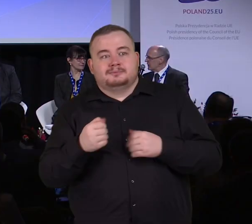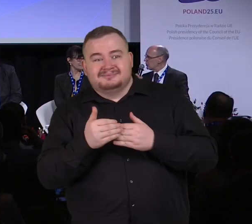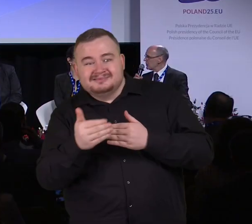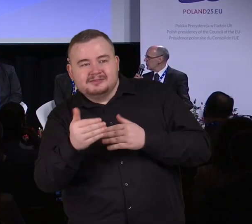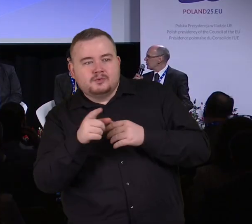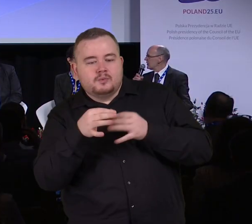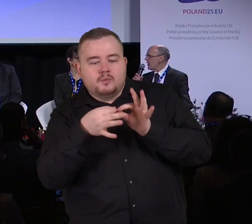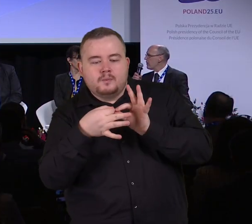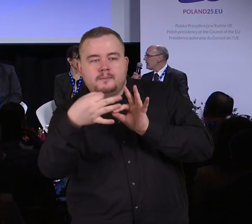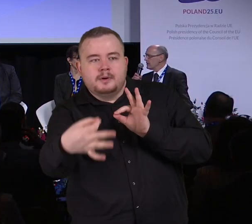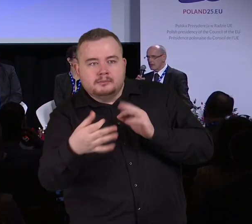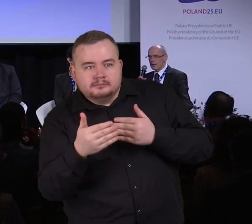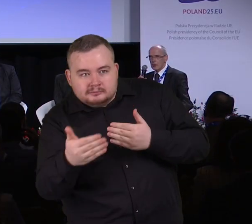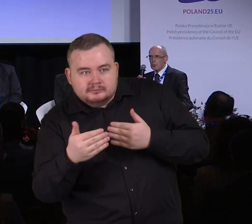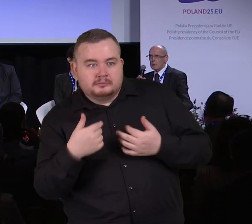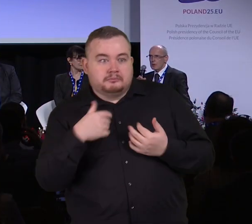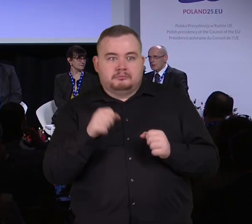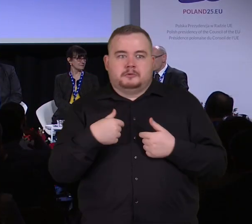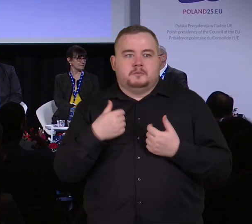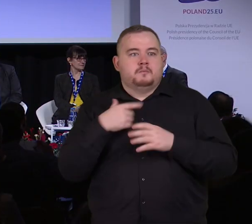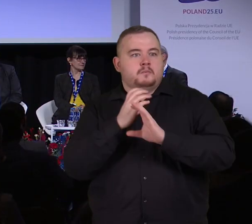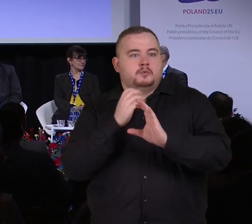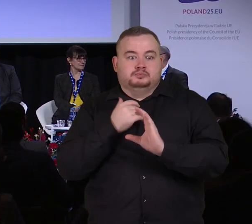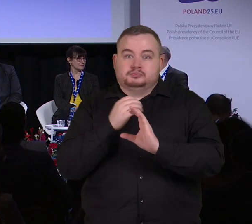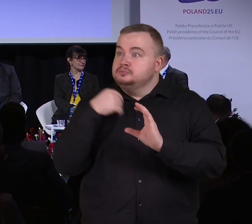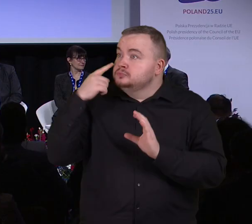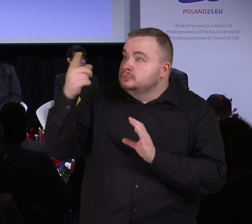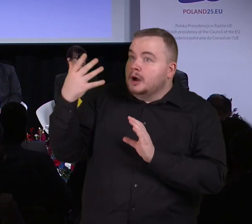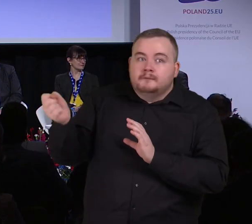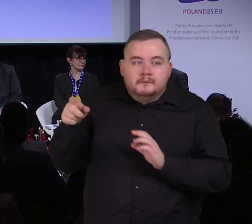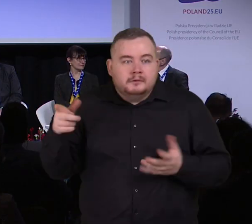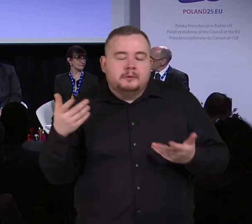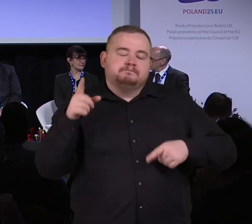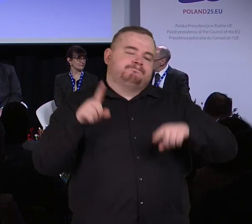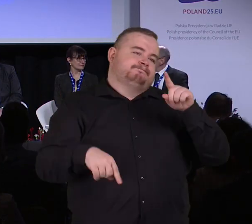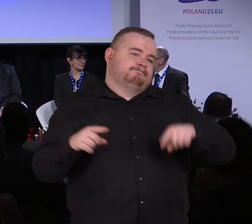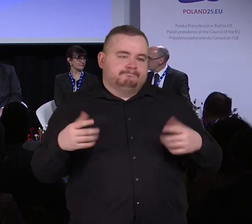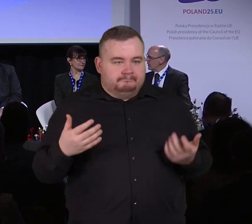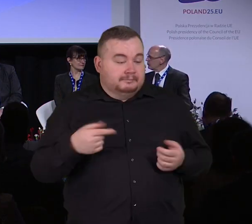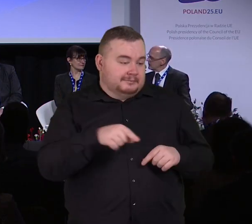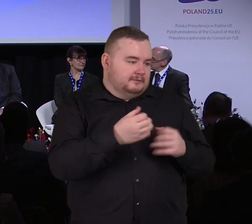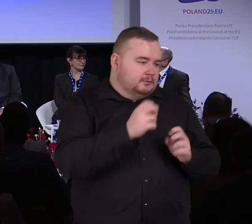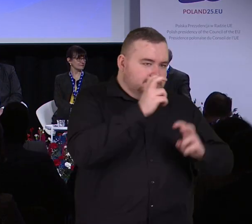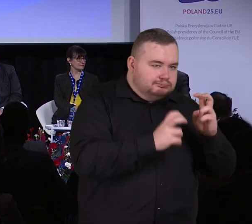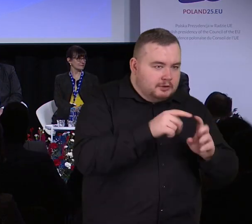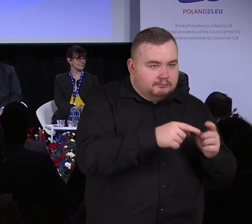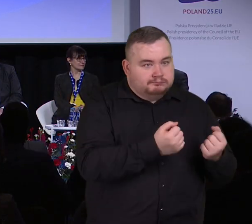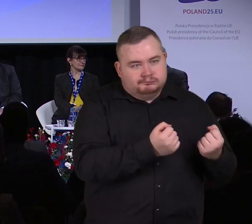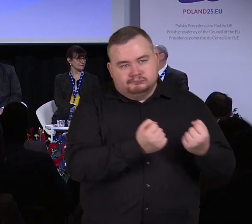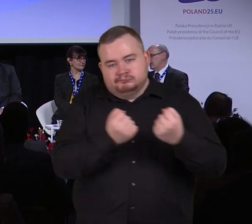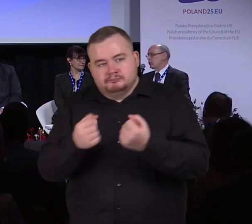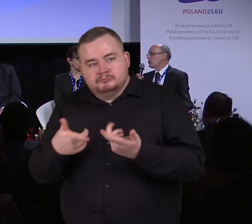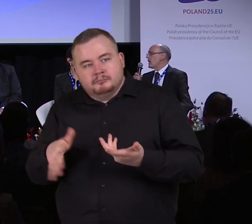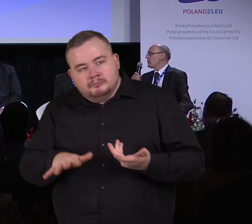maybe you reach the regions, and then if you want to go to the doctor from the very rural area to the next